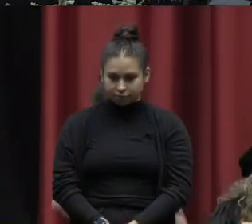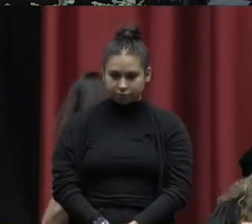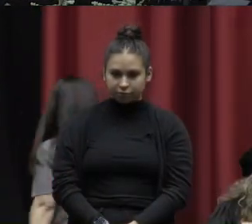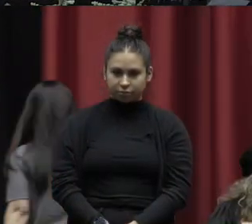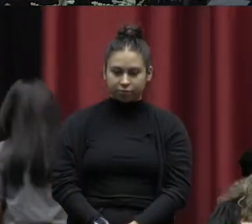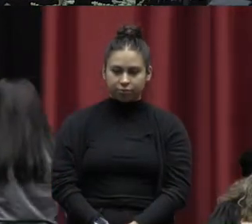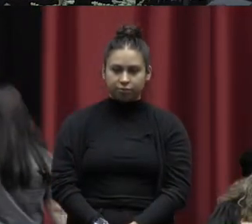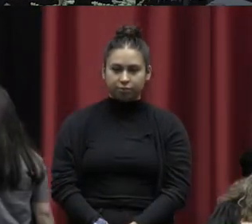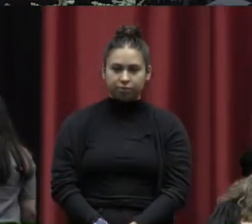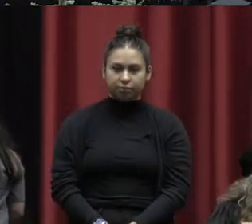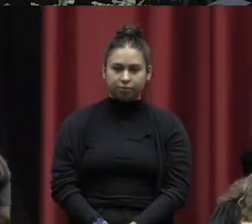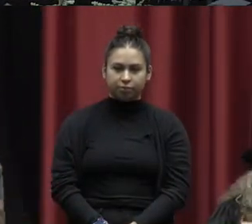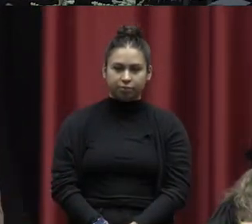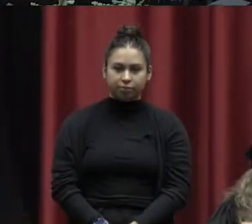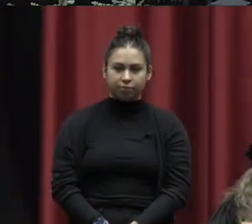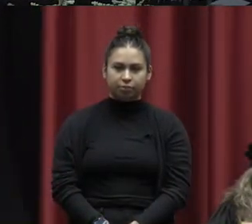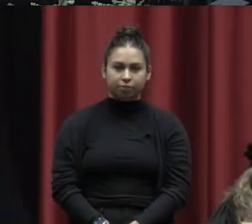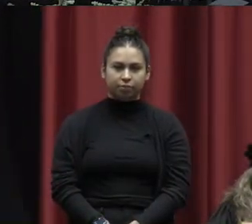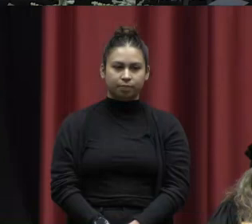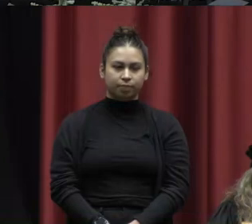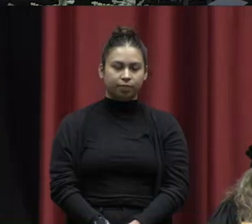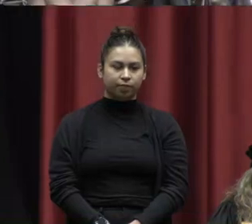Love the hat.